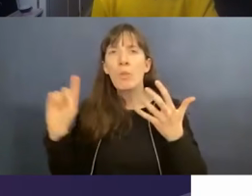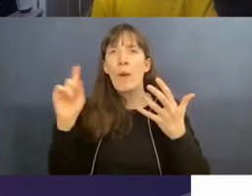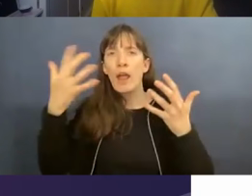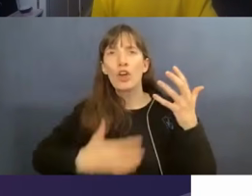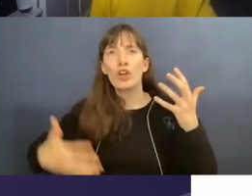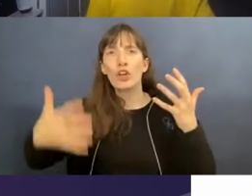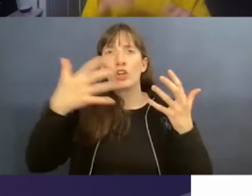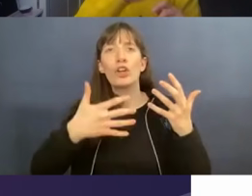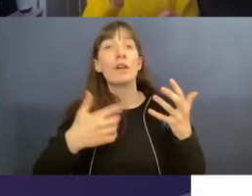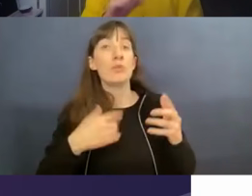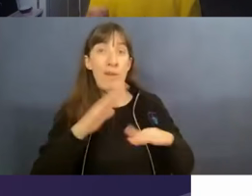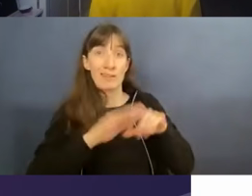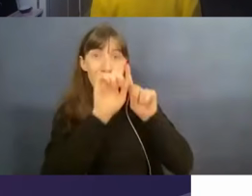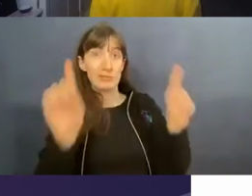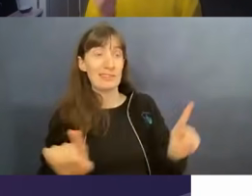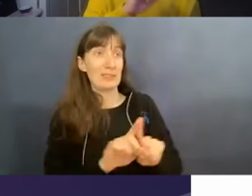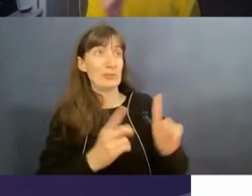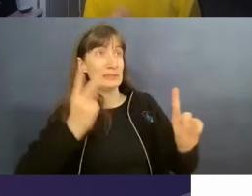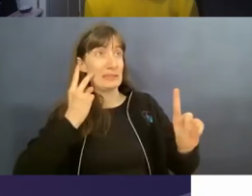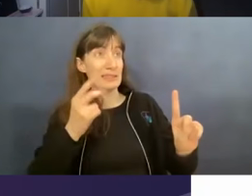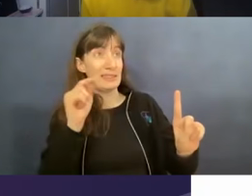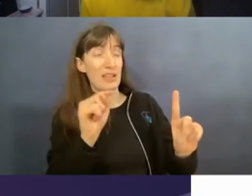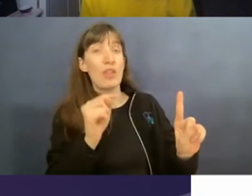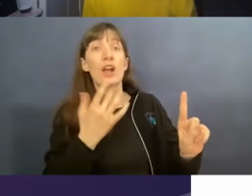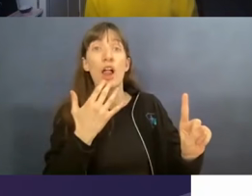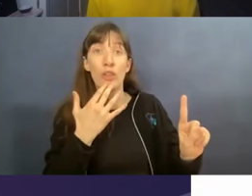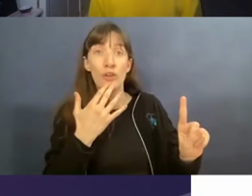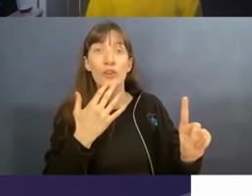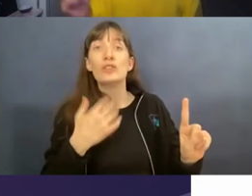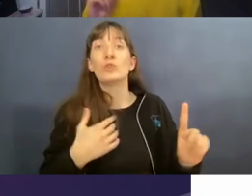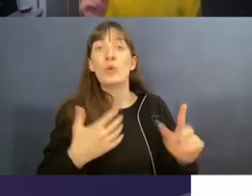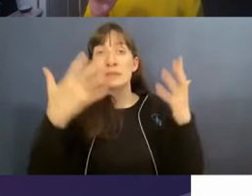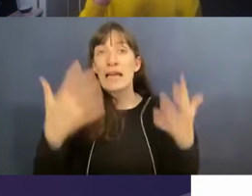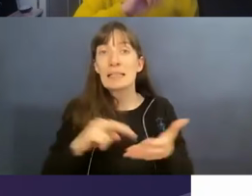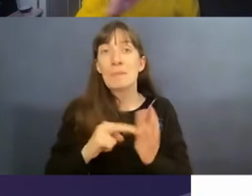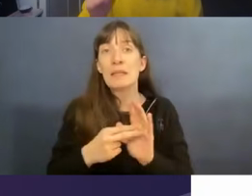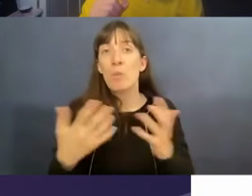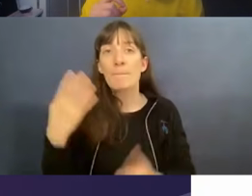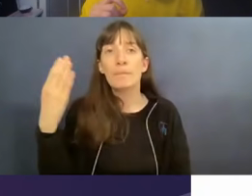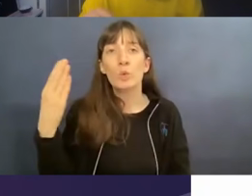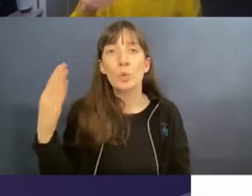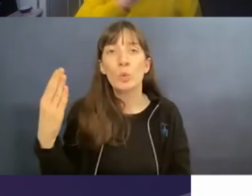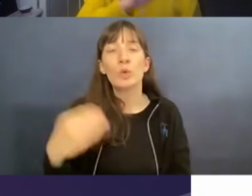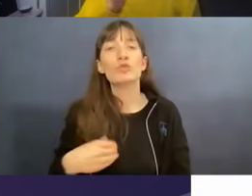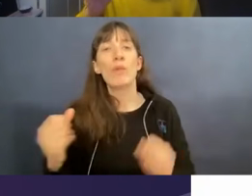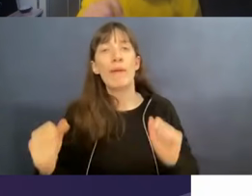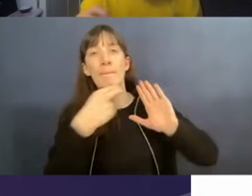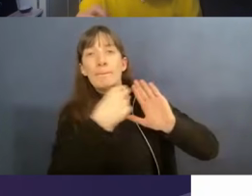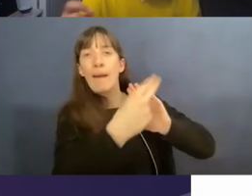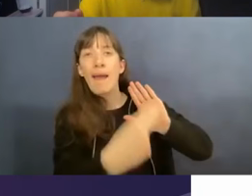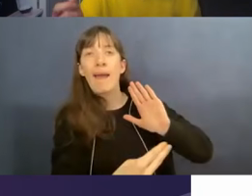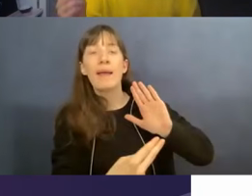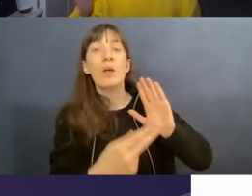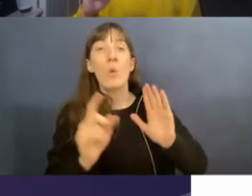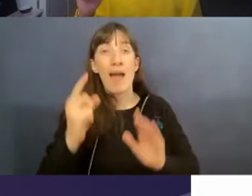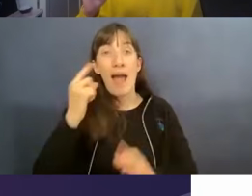screen you'll see that the put in a color, so maybe they put blue for sadness, and they paint blue, on their eye where